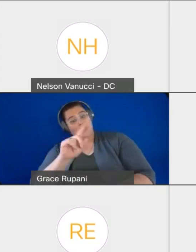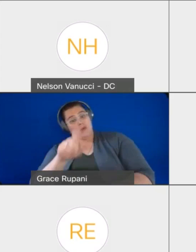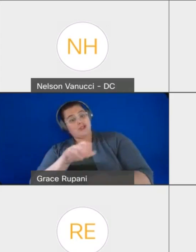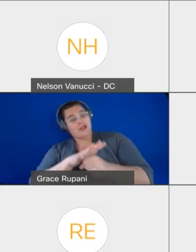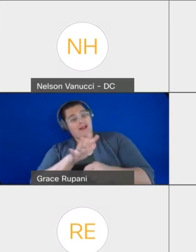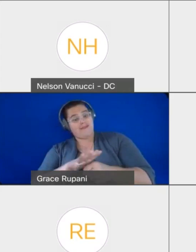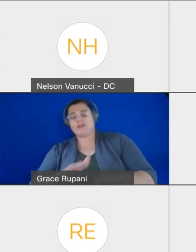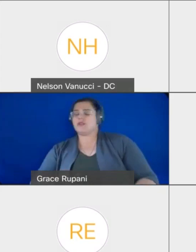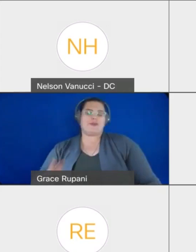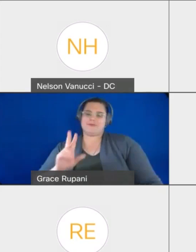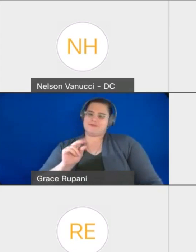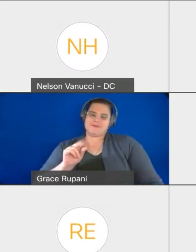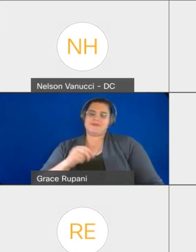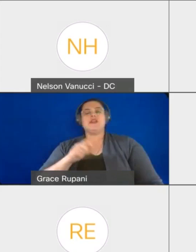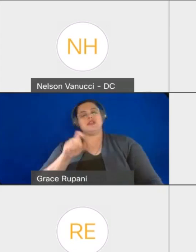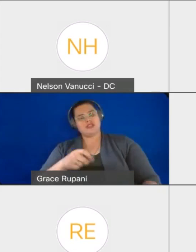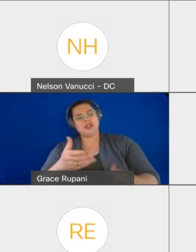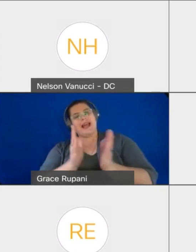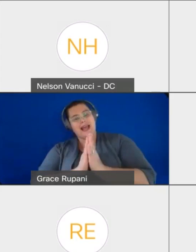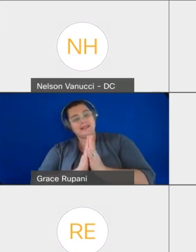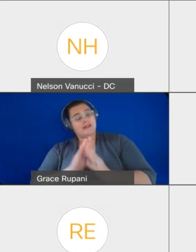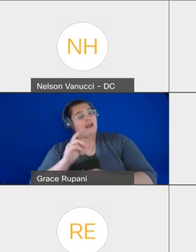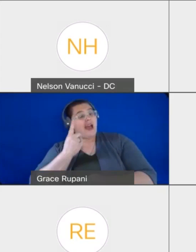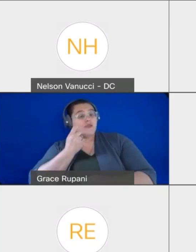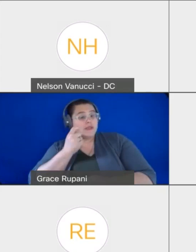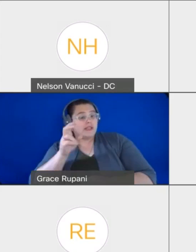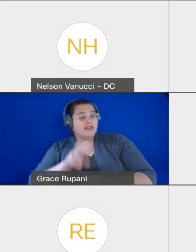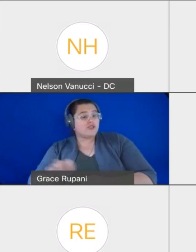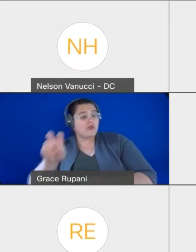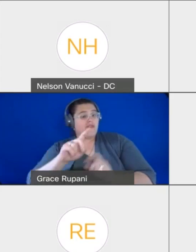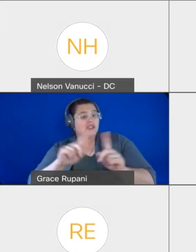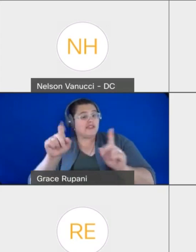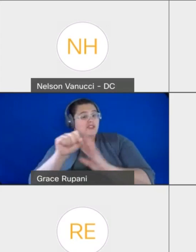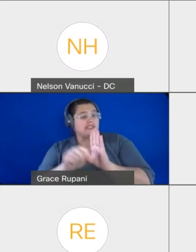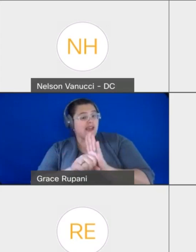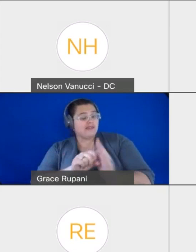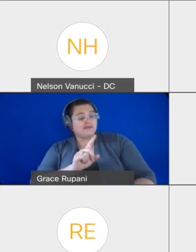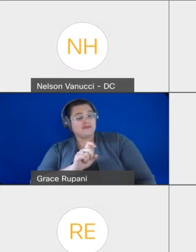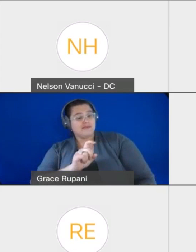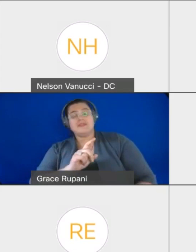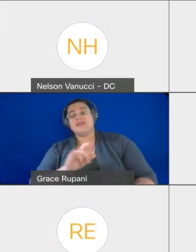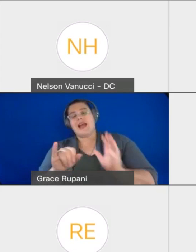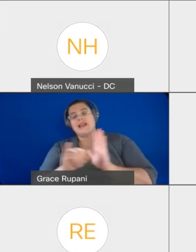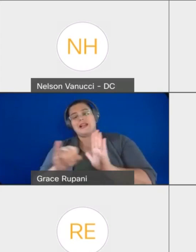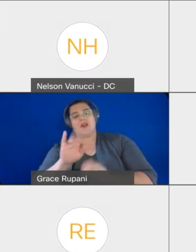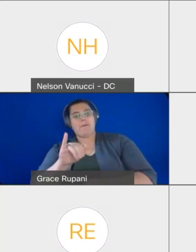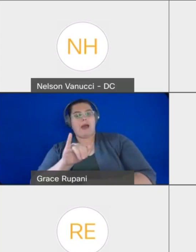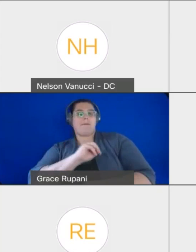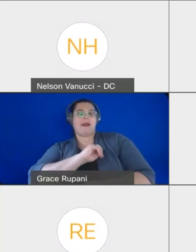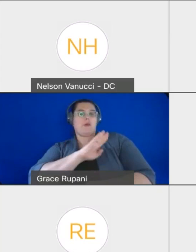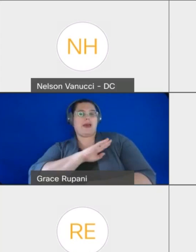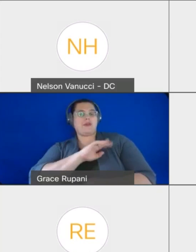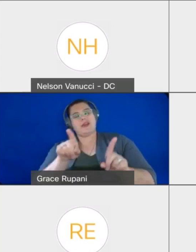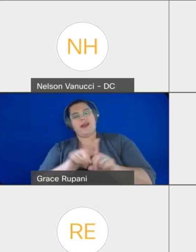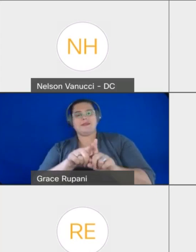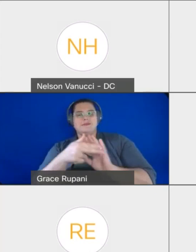It should ask whether you've traveled to any of the states that have been identified by the mayor as a